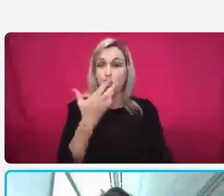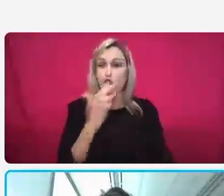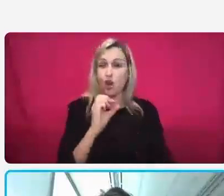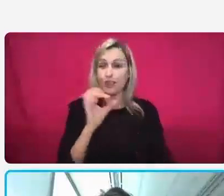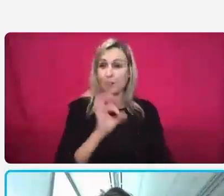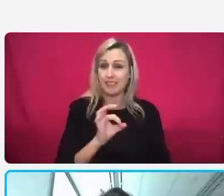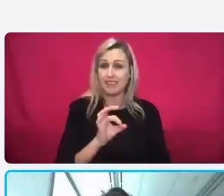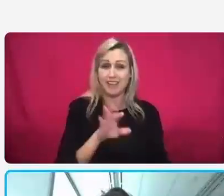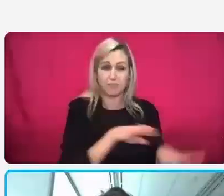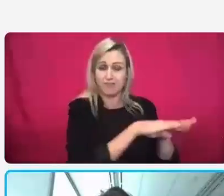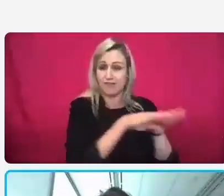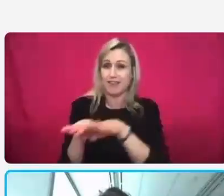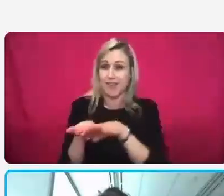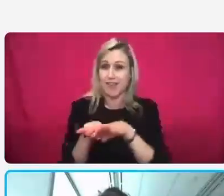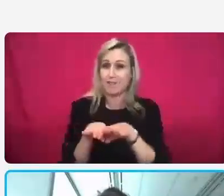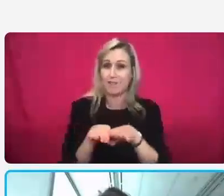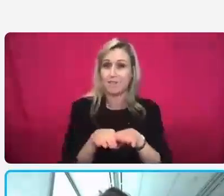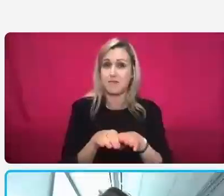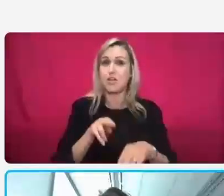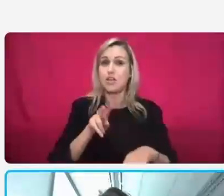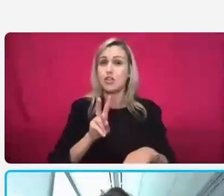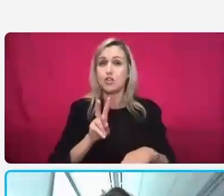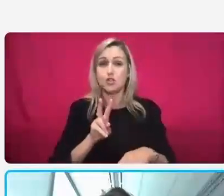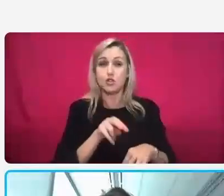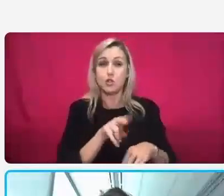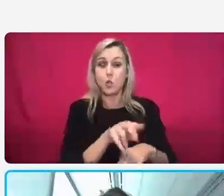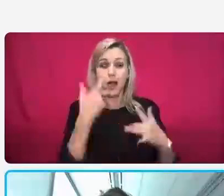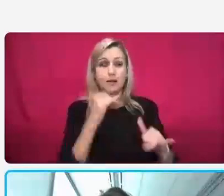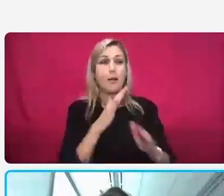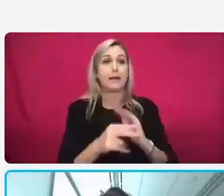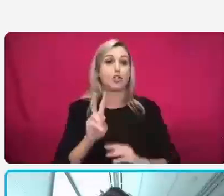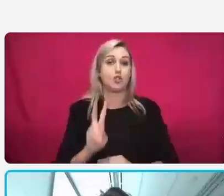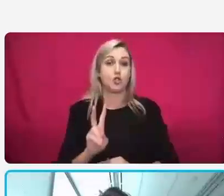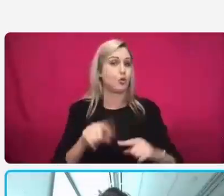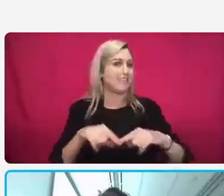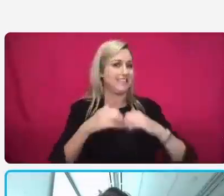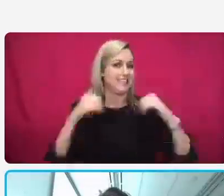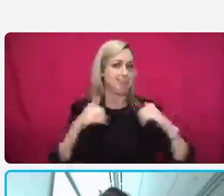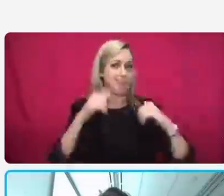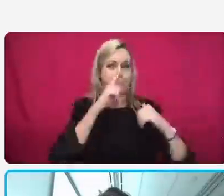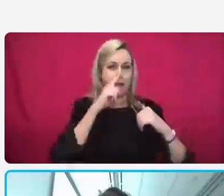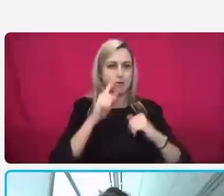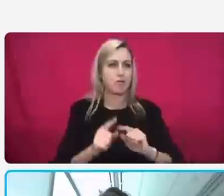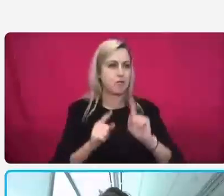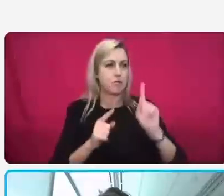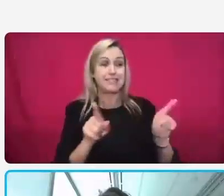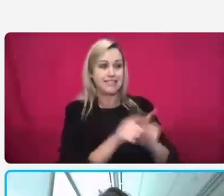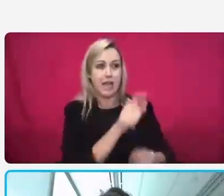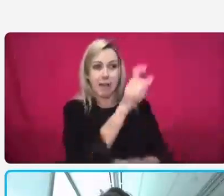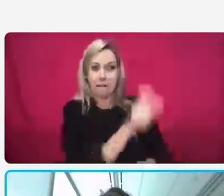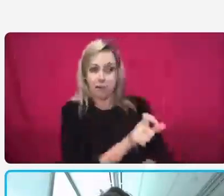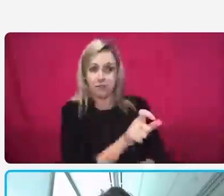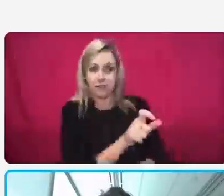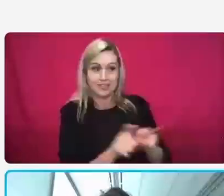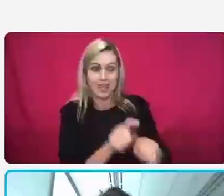assessment outcomes. Dual assessment checks are where 2 independent assessors undertake an assessment of the same resident at the same